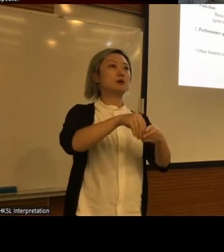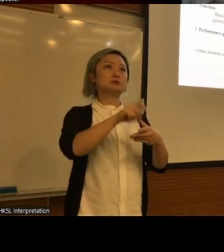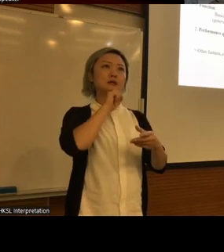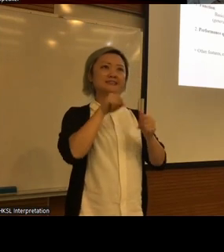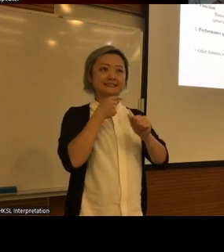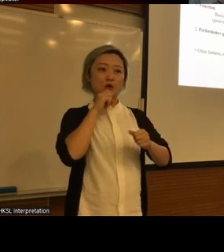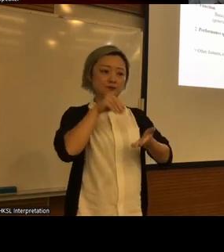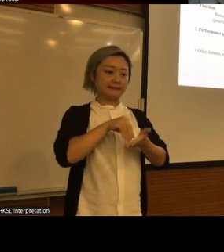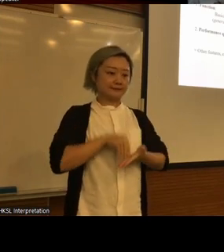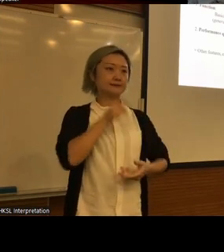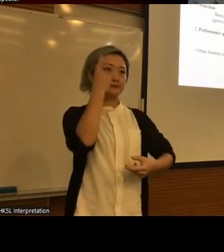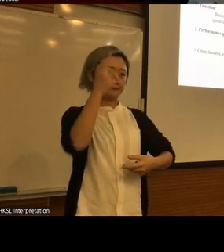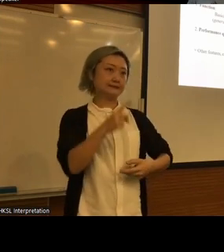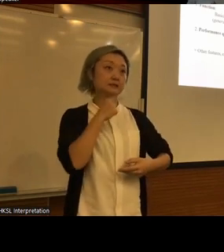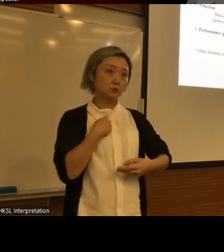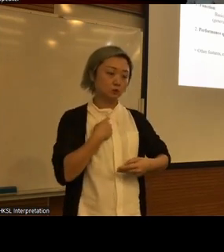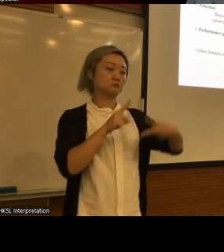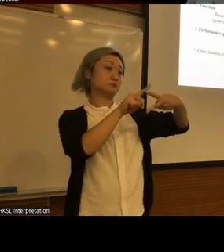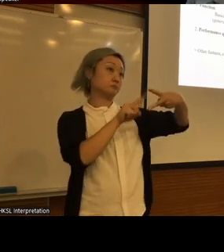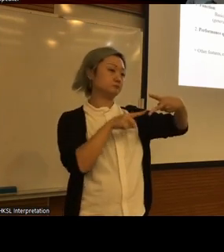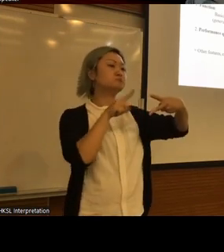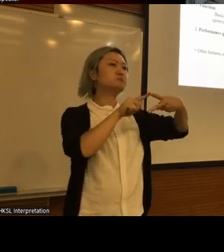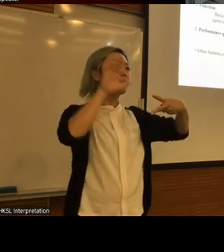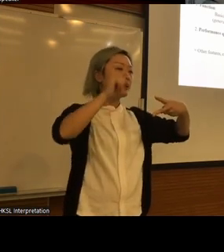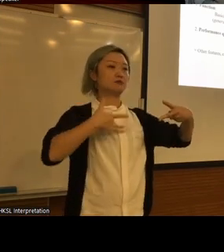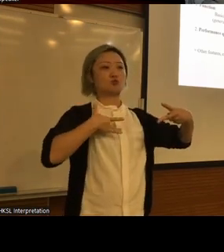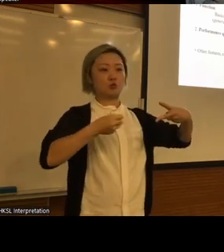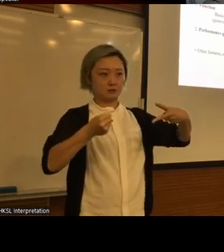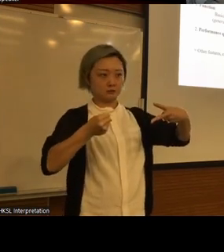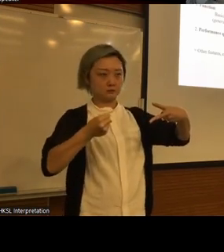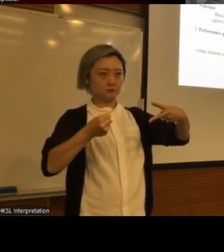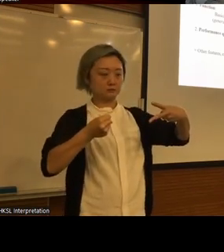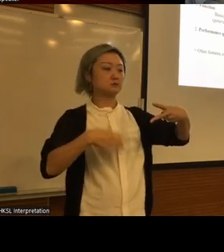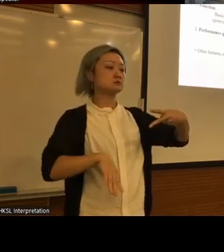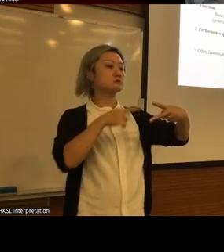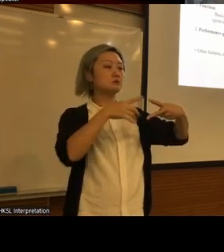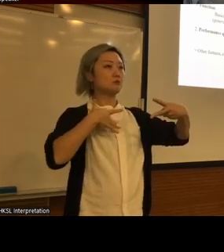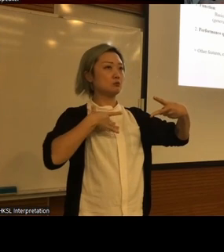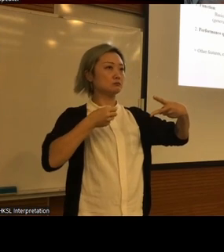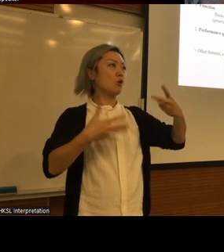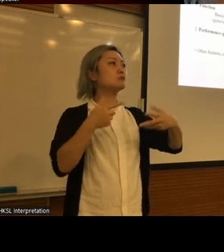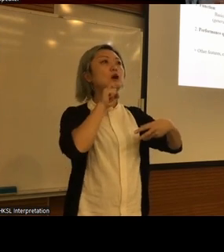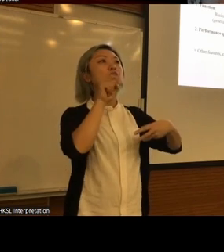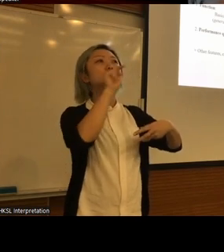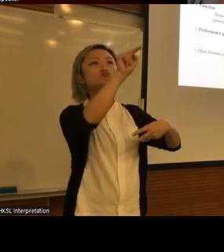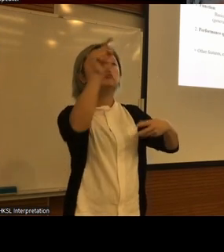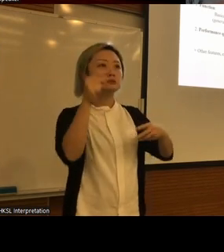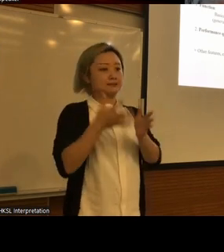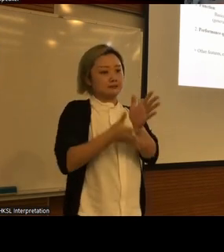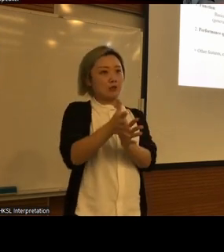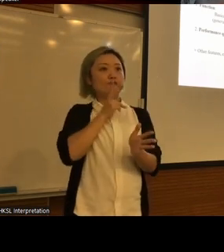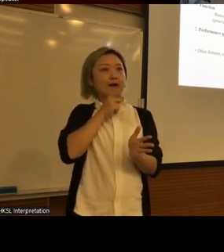ways. First of all, by their function, and I think those of you who are into sign